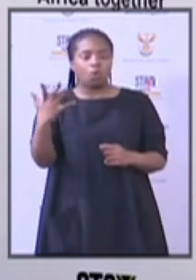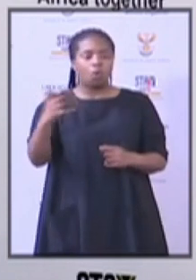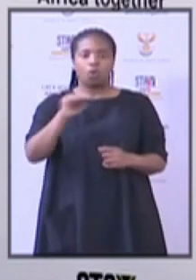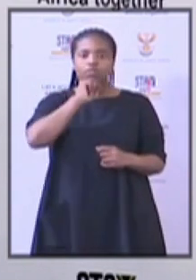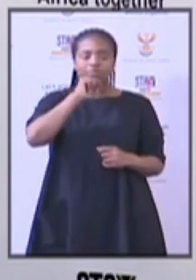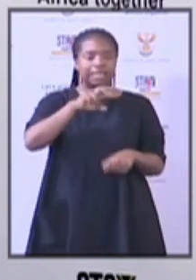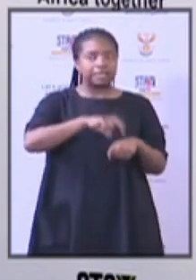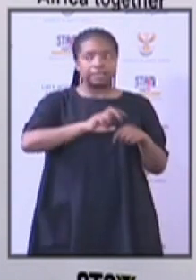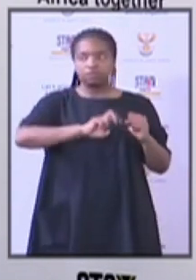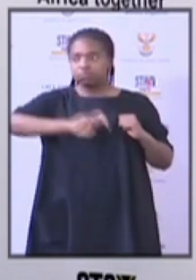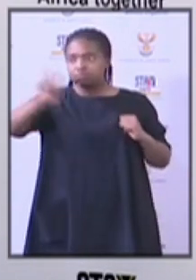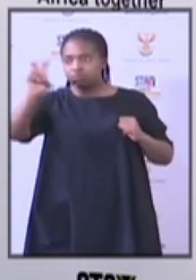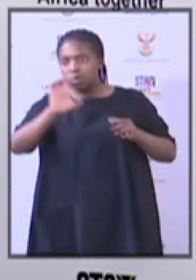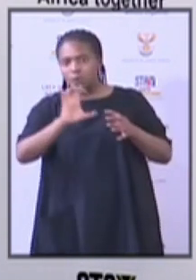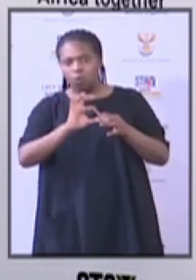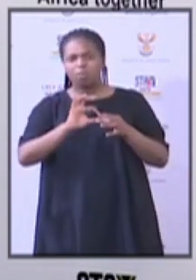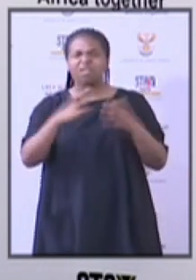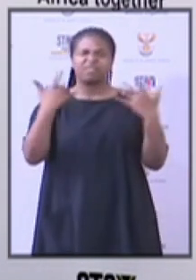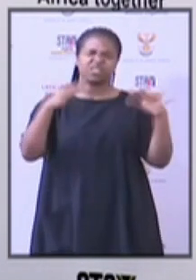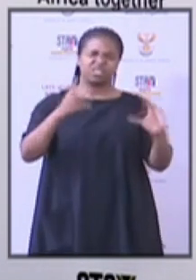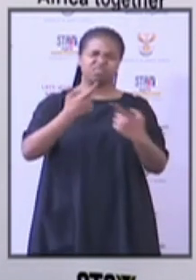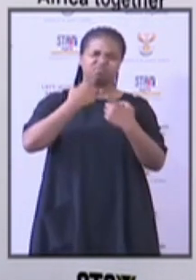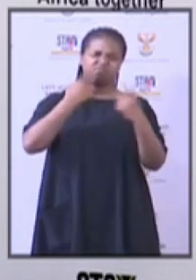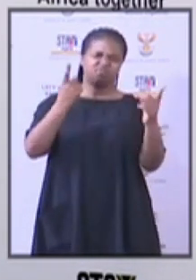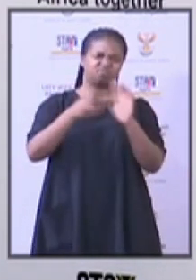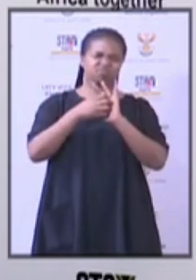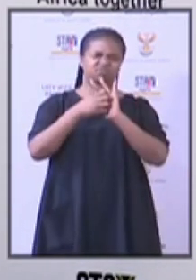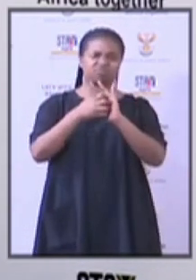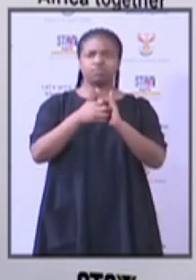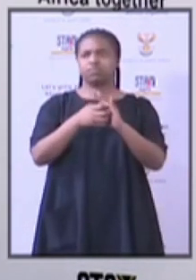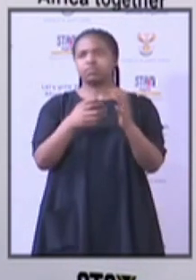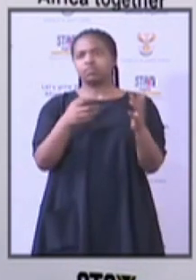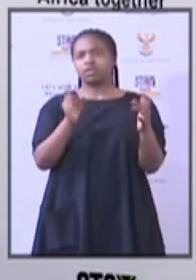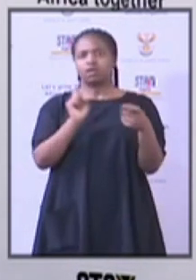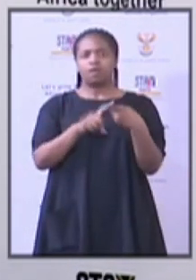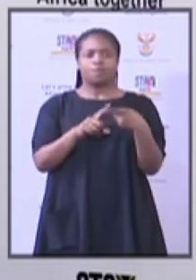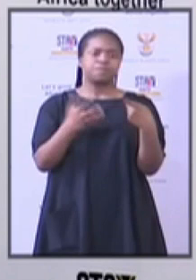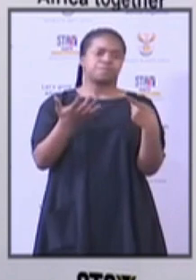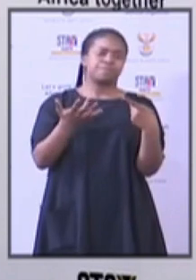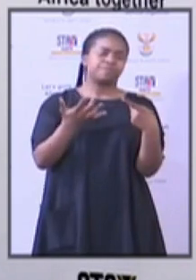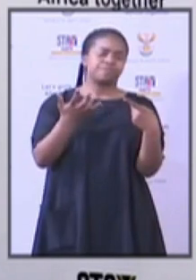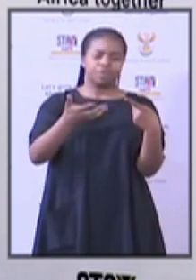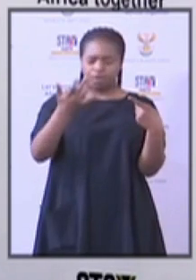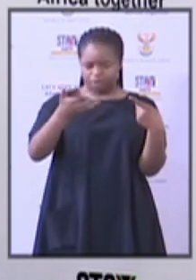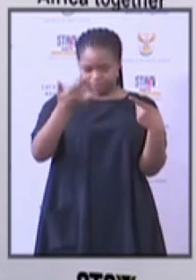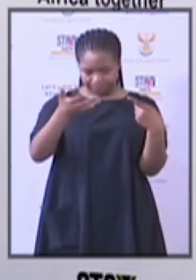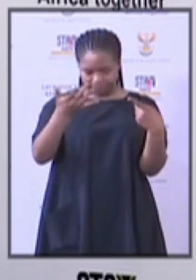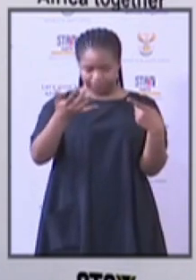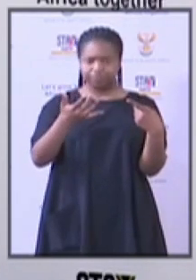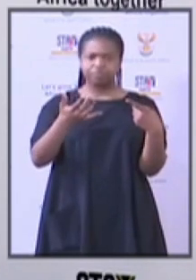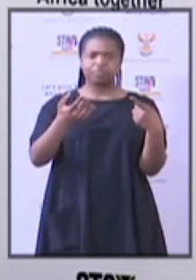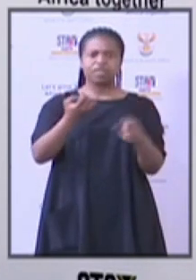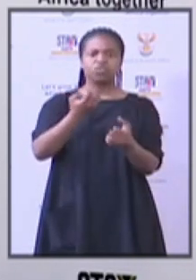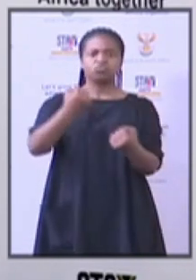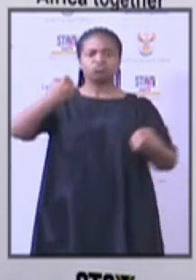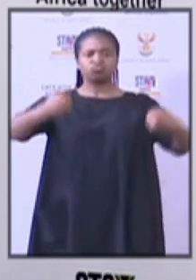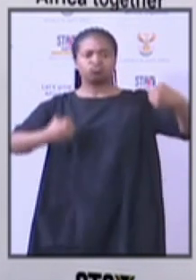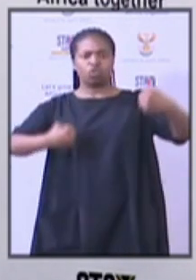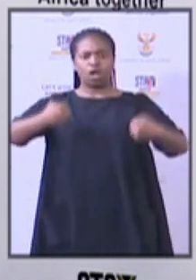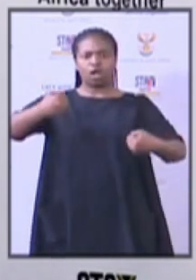that forced them to cross the borders. I've already mentioned them. For instance, the the truck drivers,